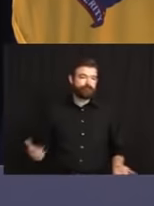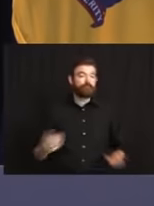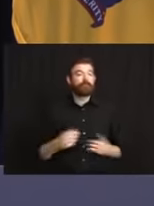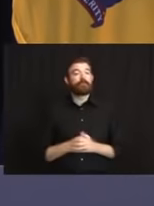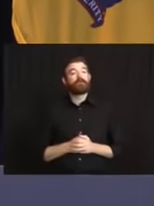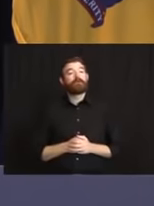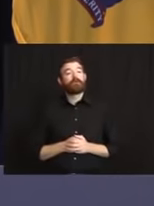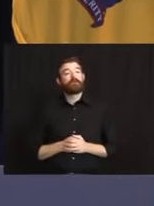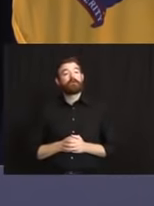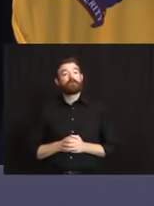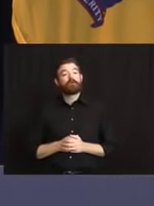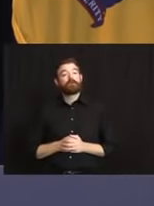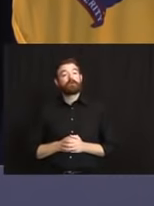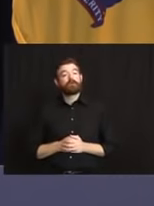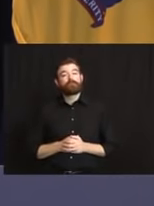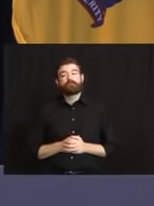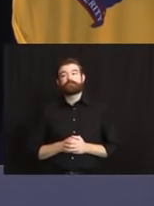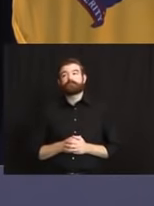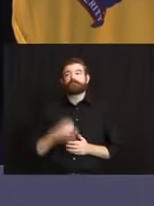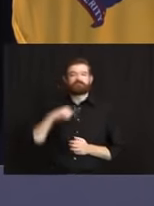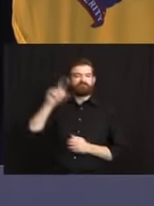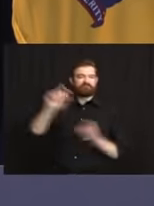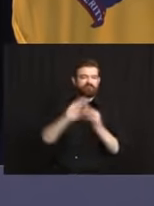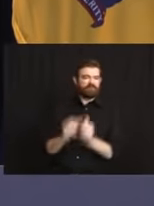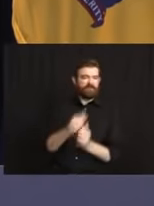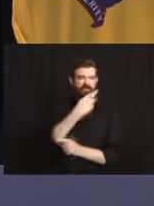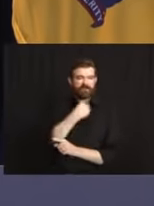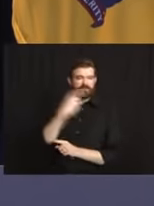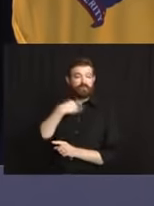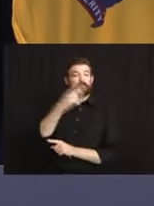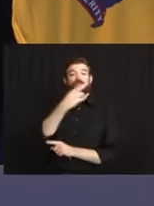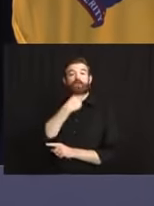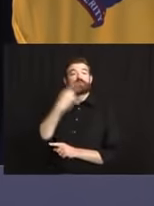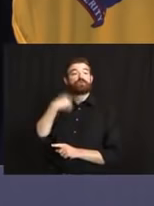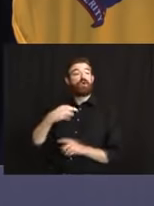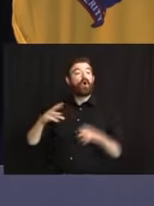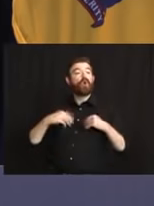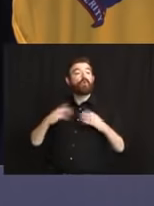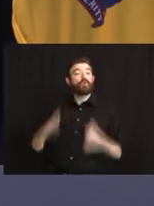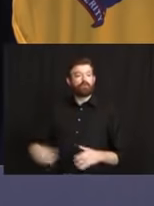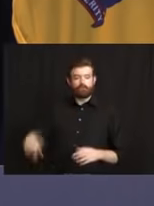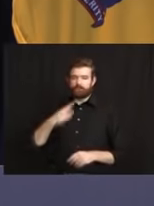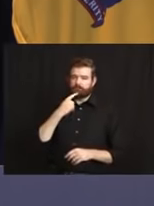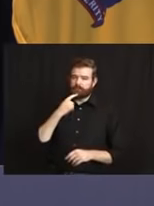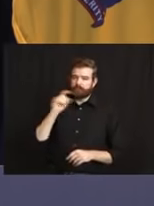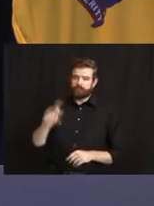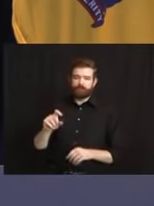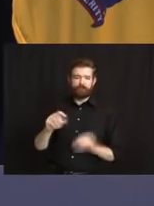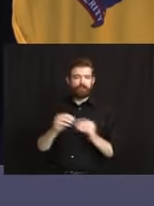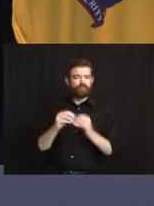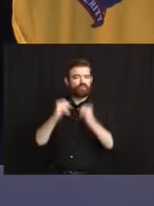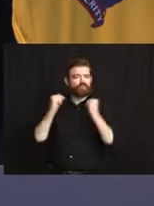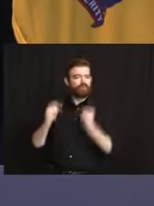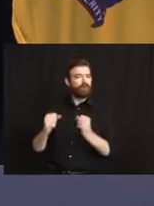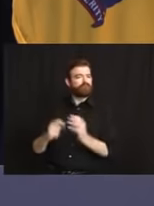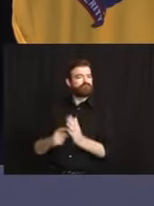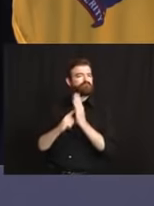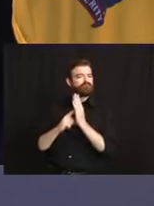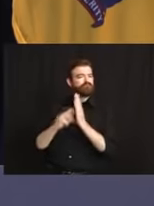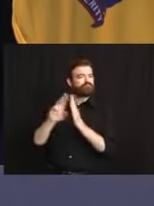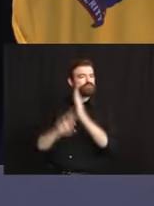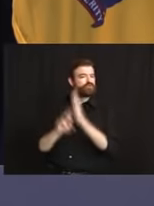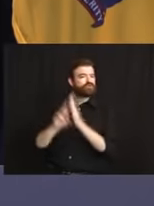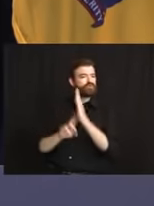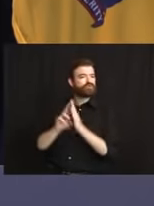Both from owners. Restaurant owners say that there should be much stronger enforcement, like yanking of licenses, of establishments that break the rules,